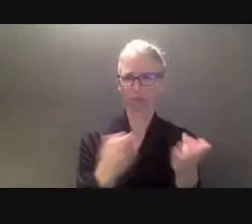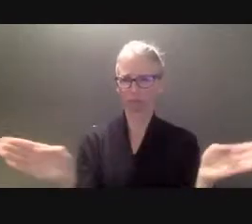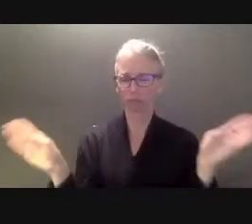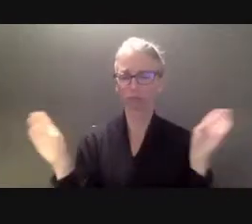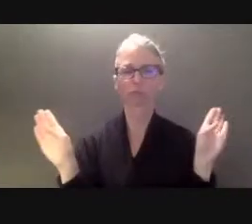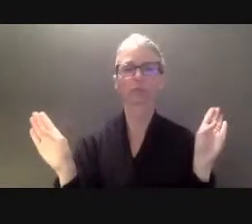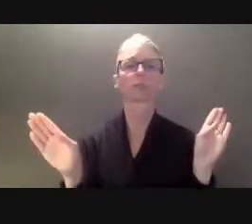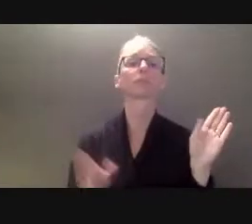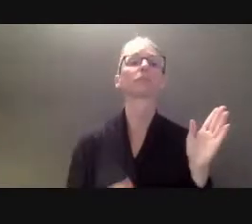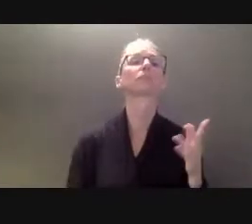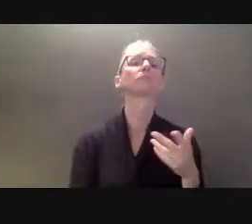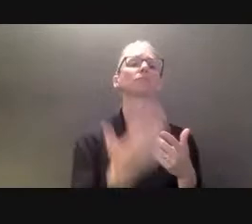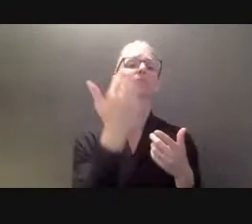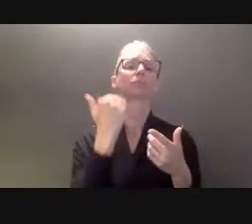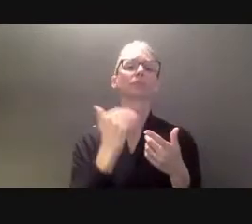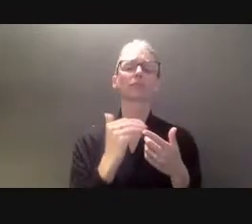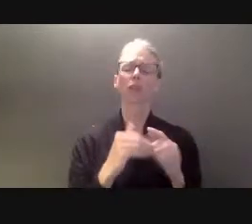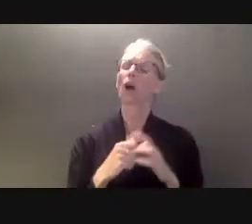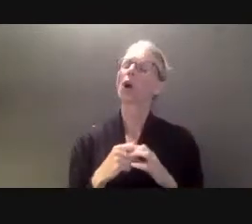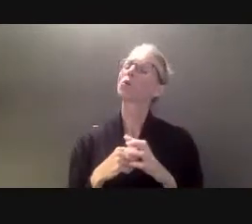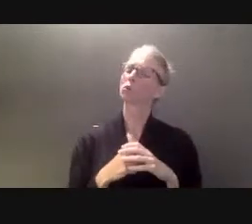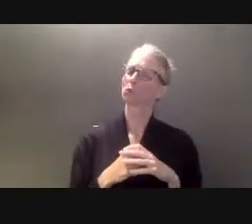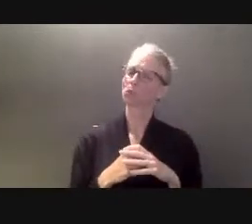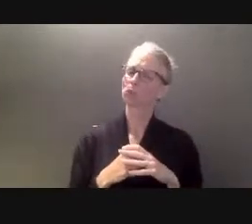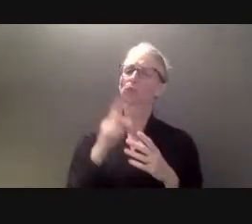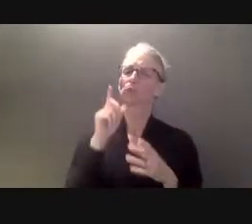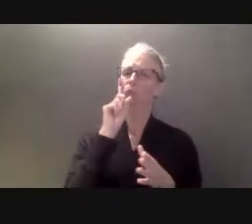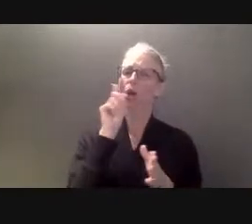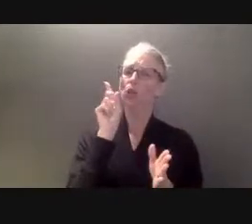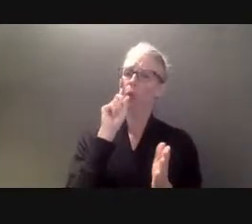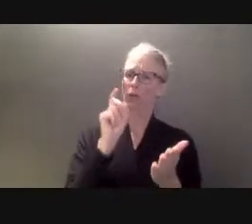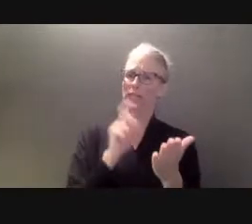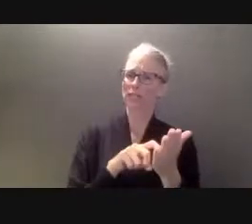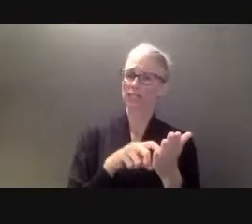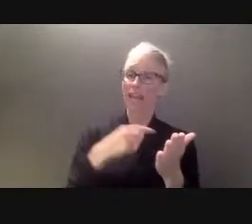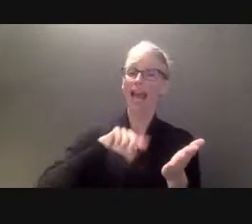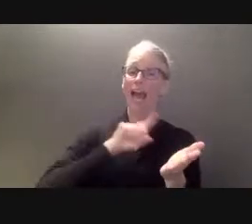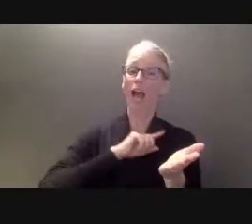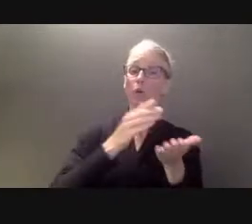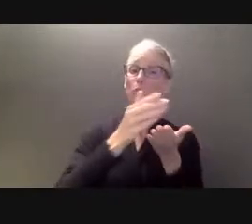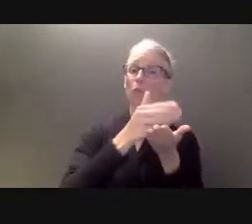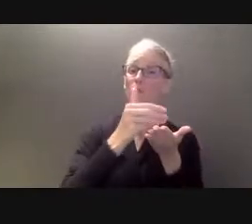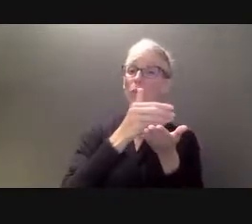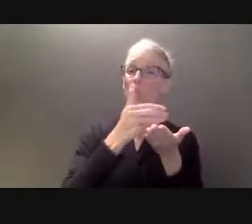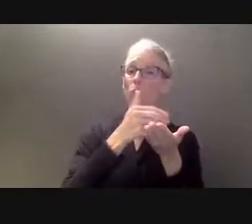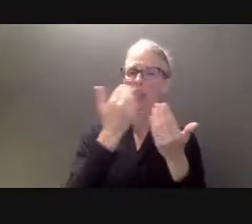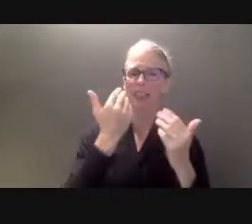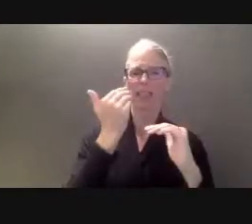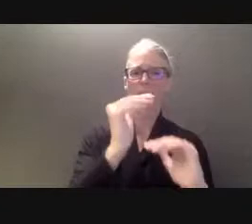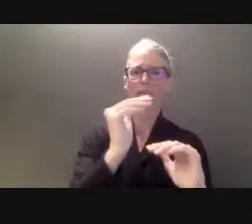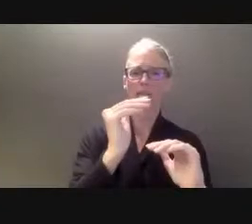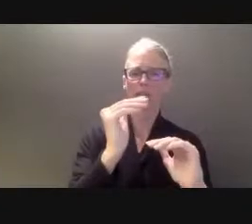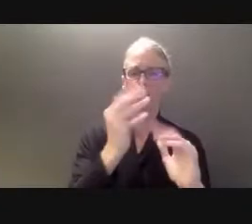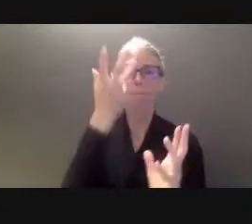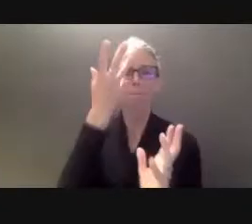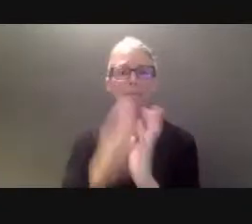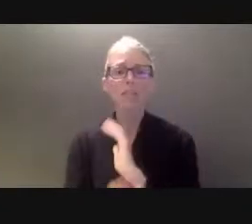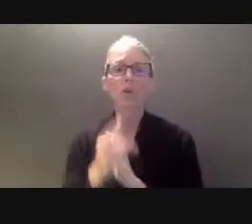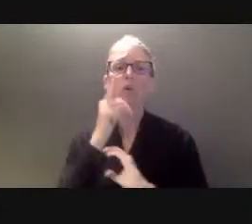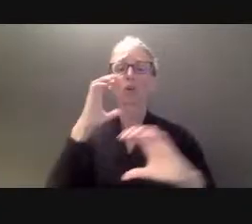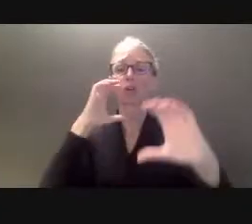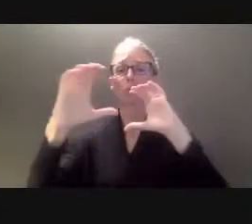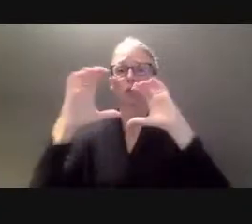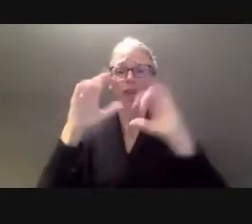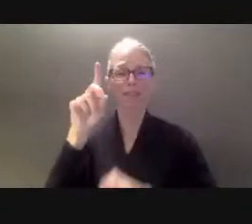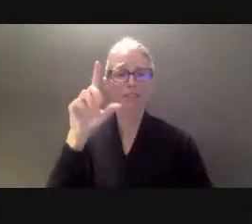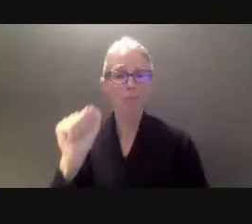need to consider people with communicative, deafblind, cognitive, or hidden disabilities. Examples